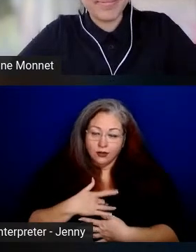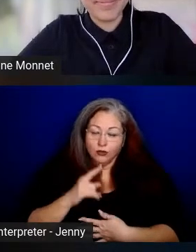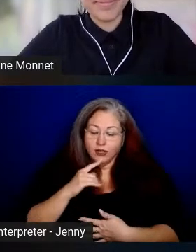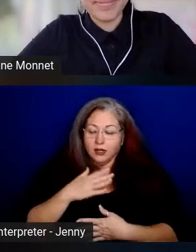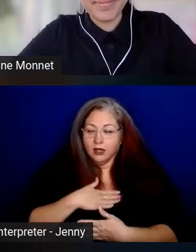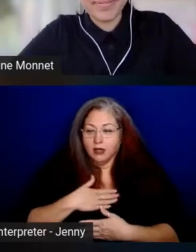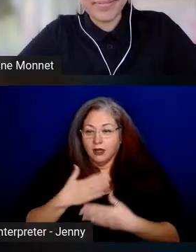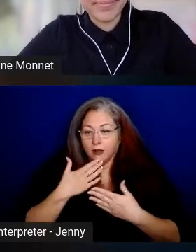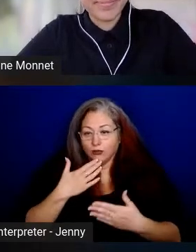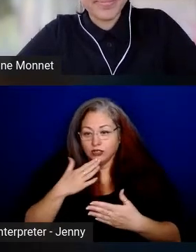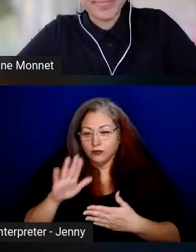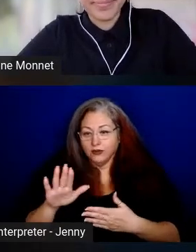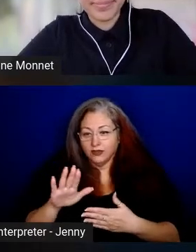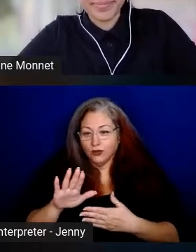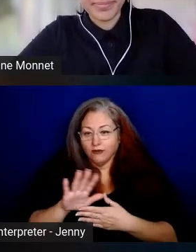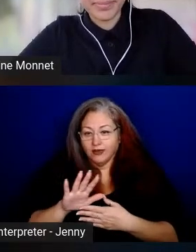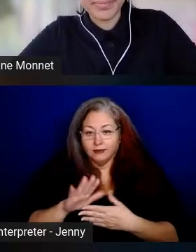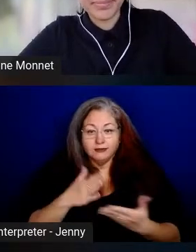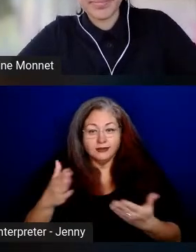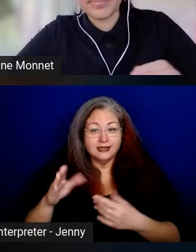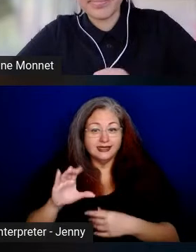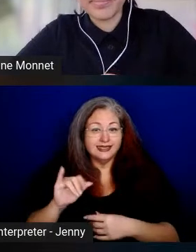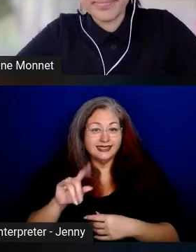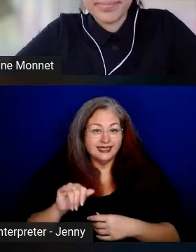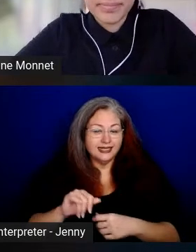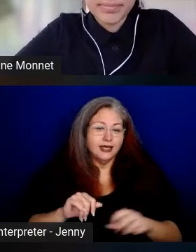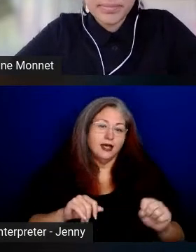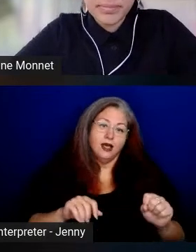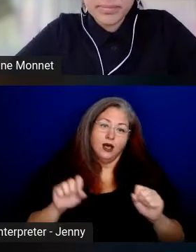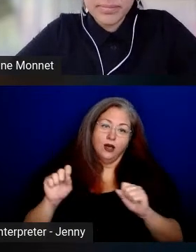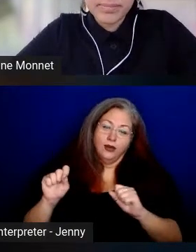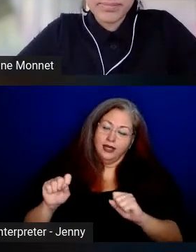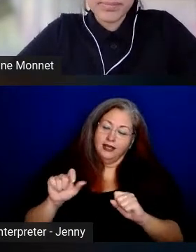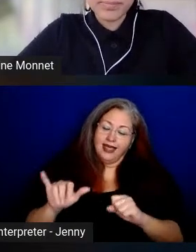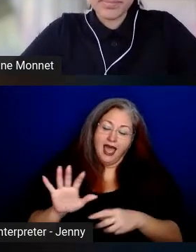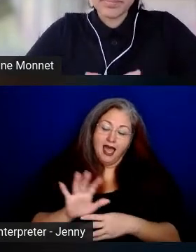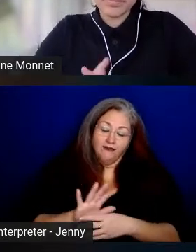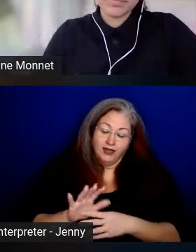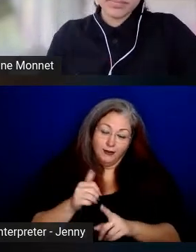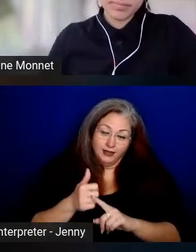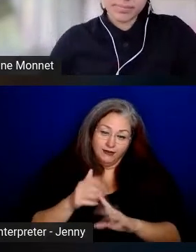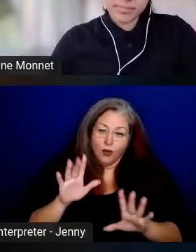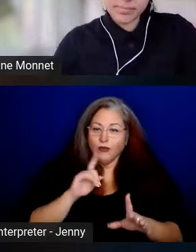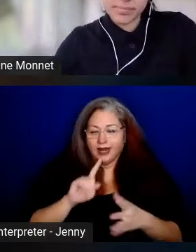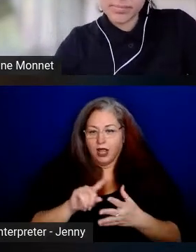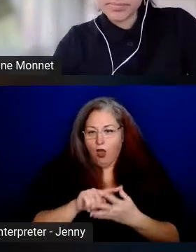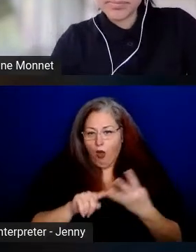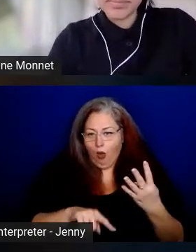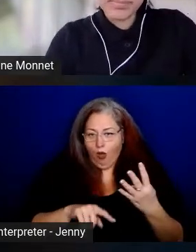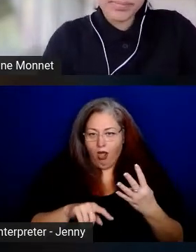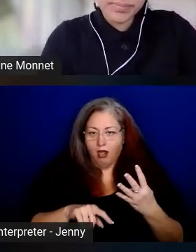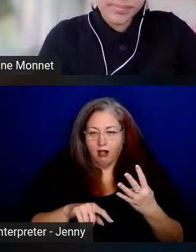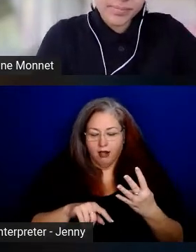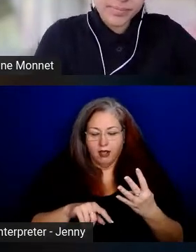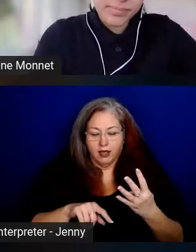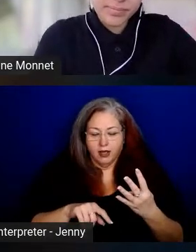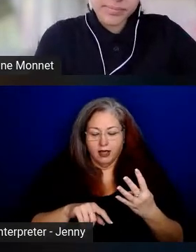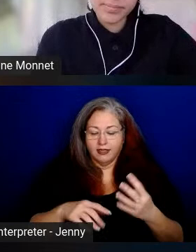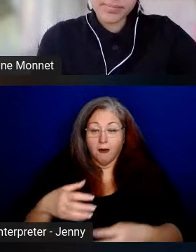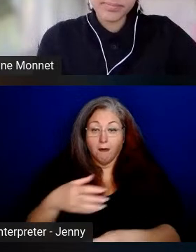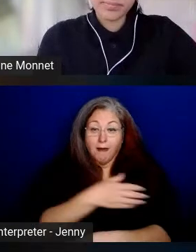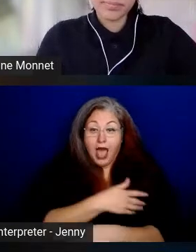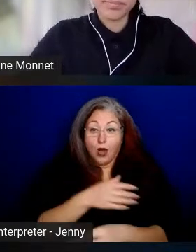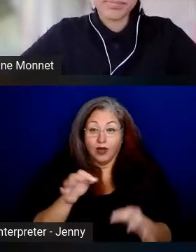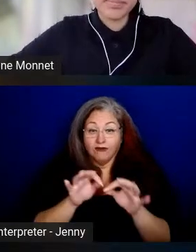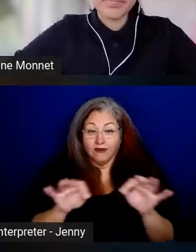that work. Cindy, back to you. Yeah. I mean, the film itself, I mean, all of them, the power of language,